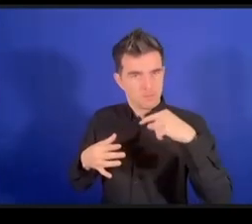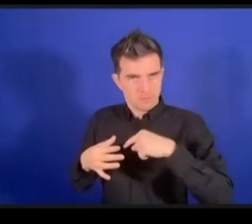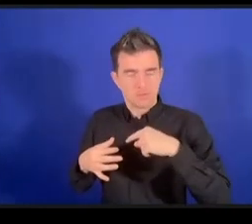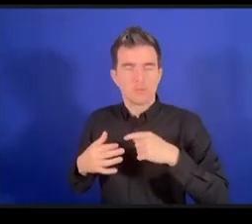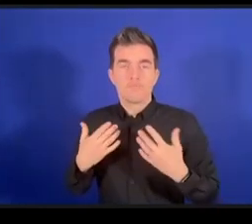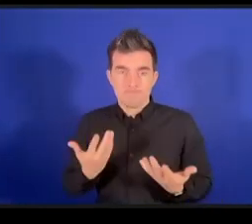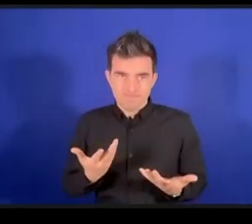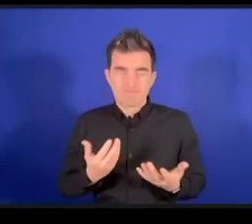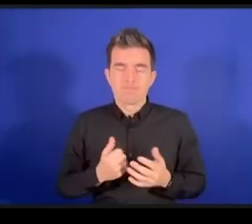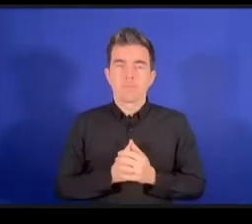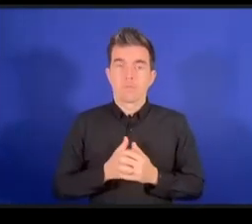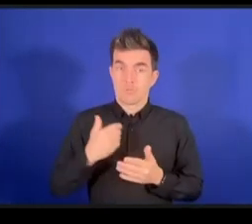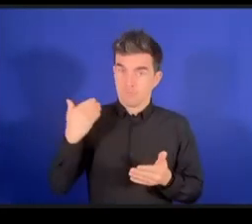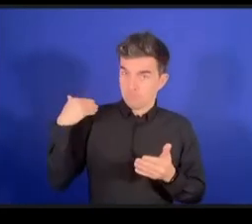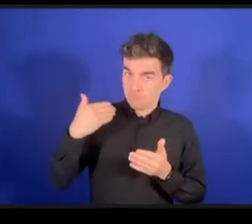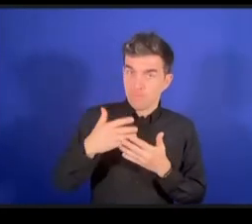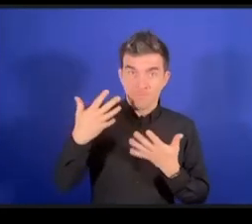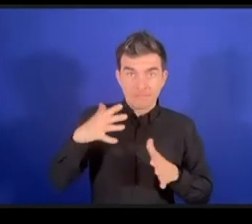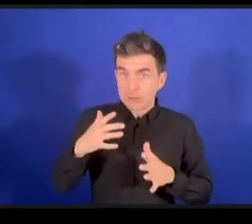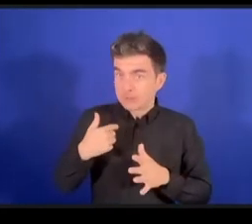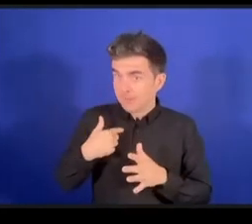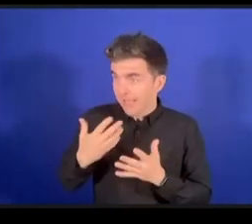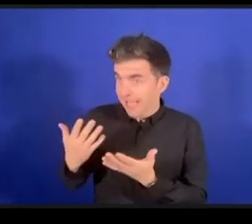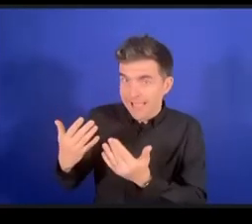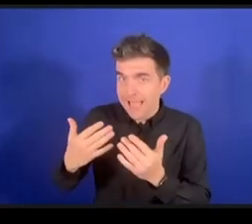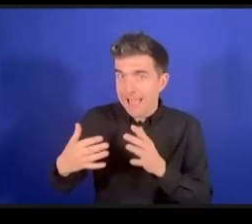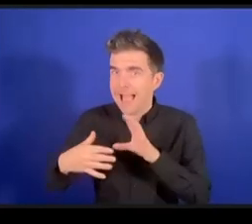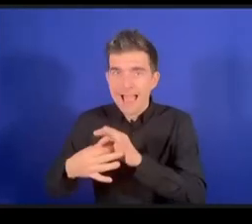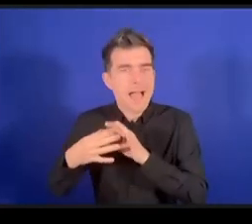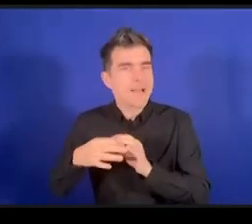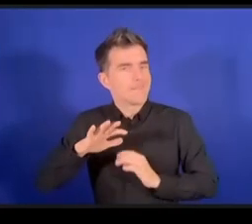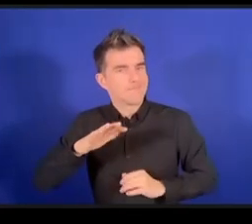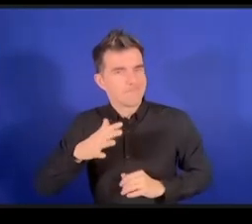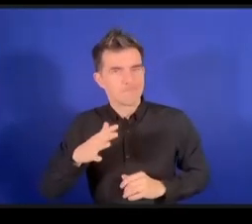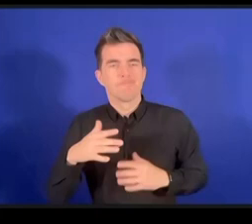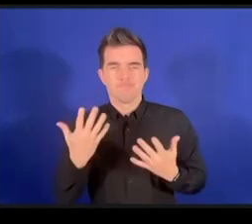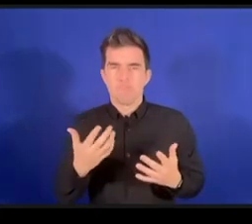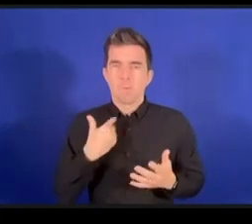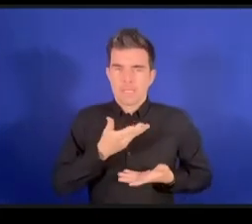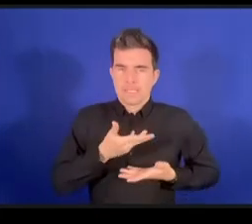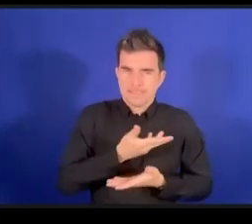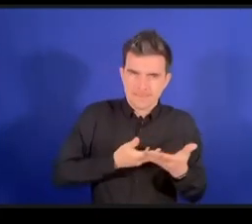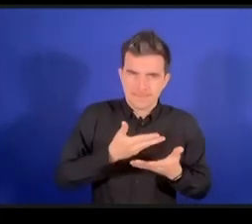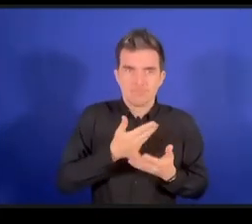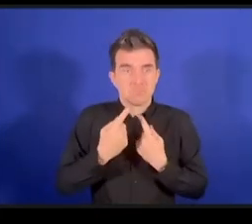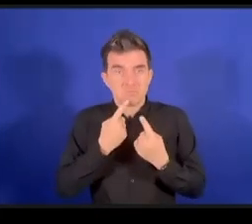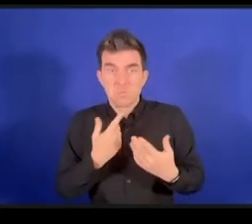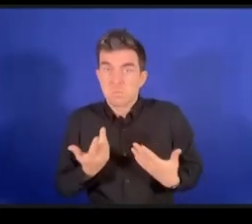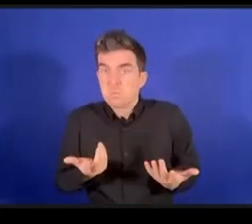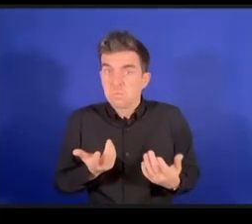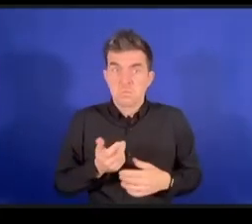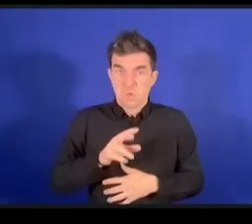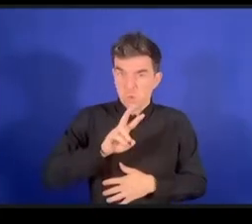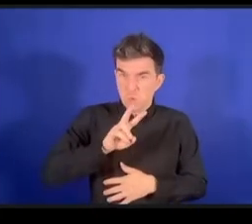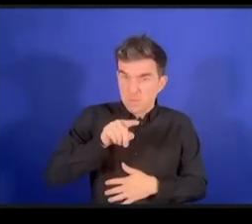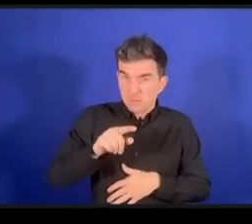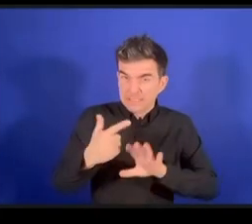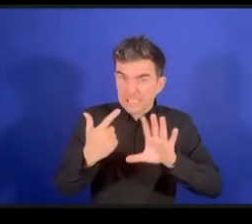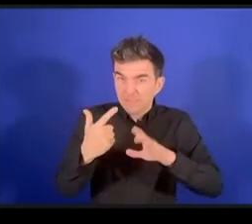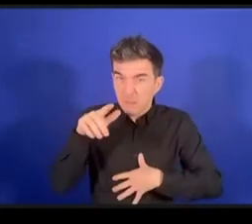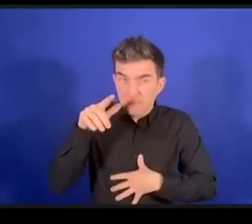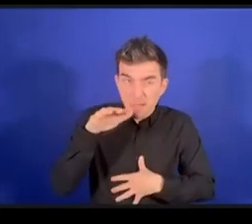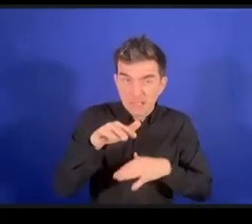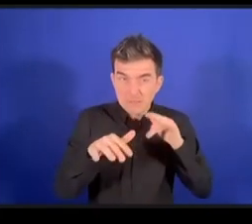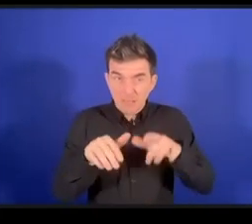have in our files of the disconnected from the internet. But dynamic collation on accessibility and